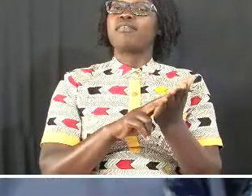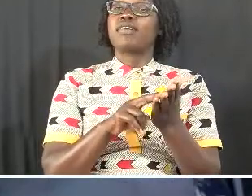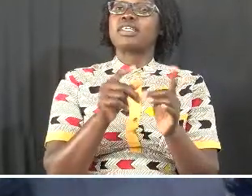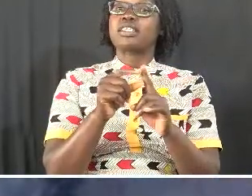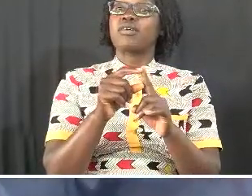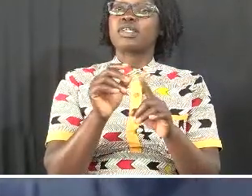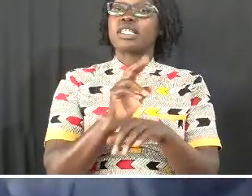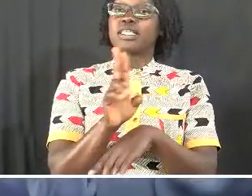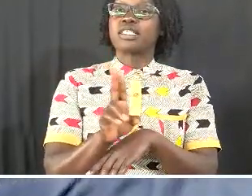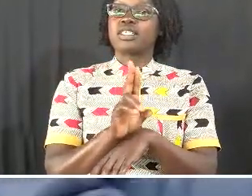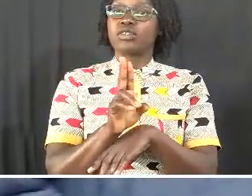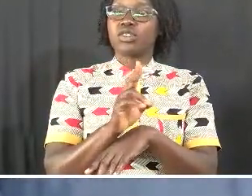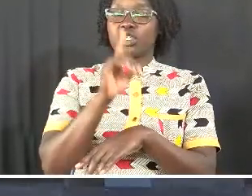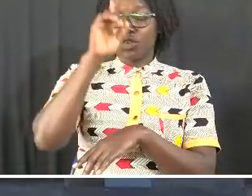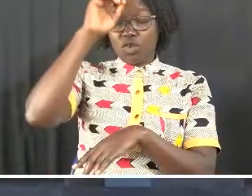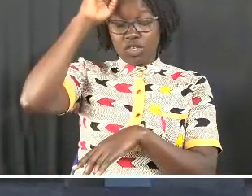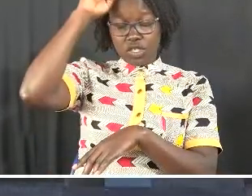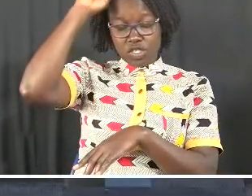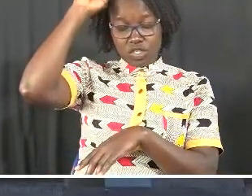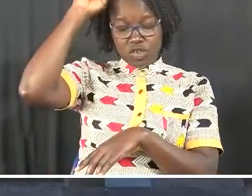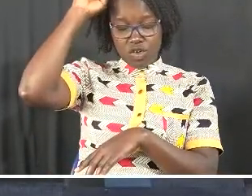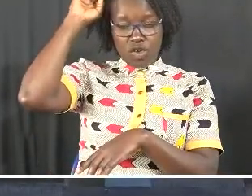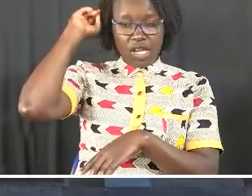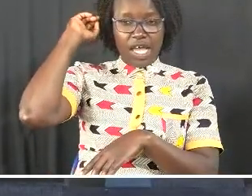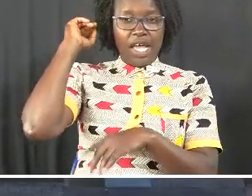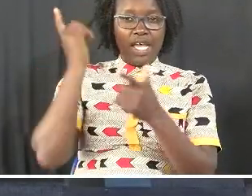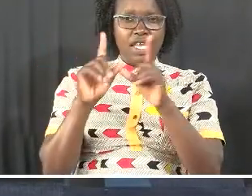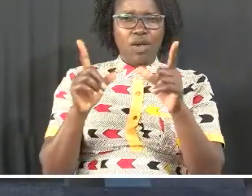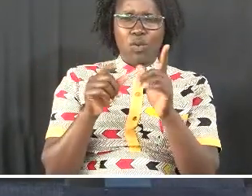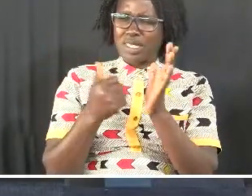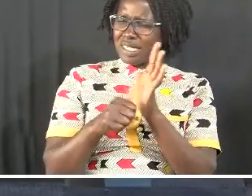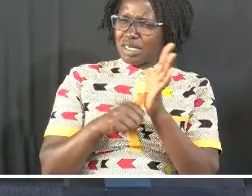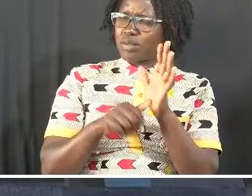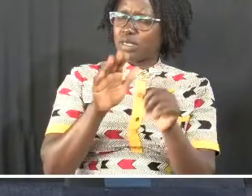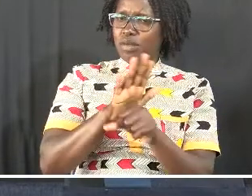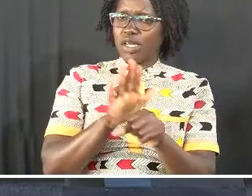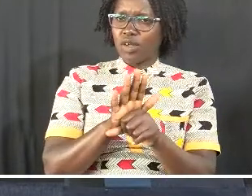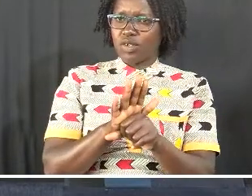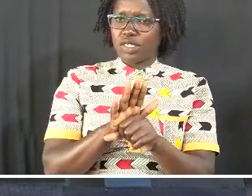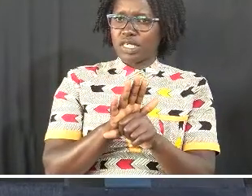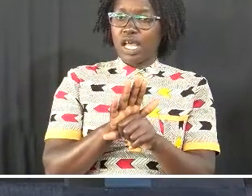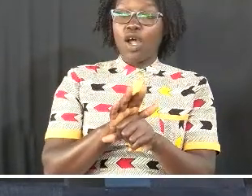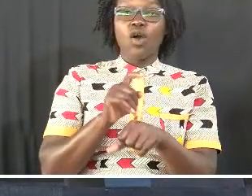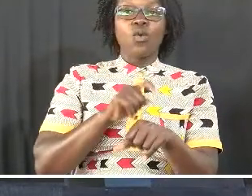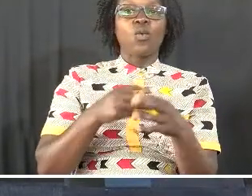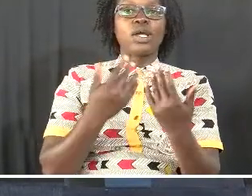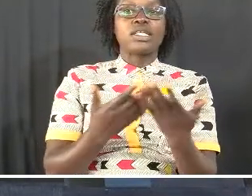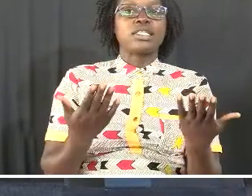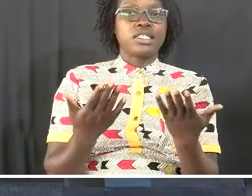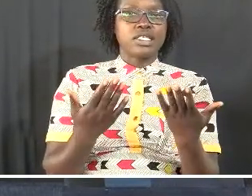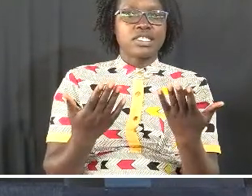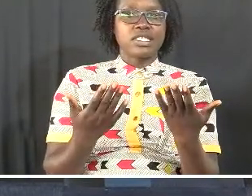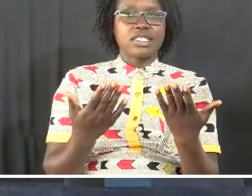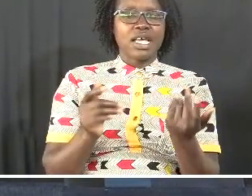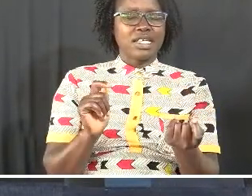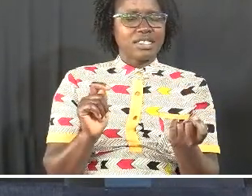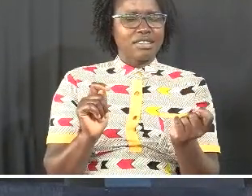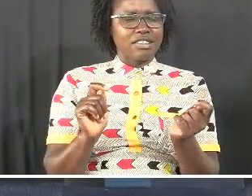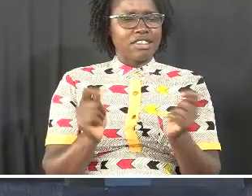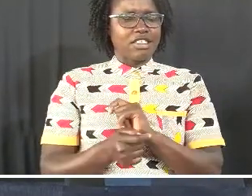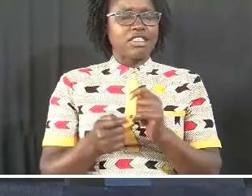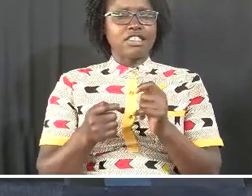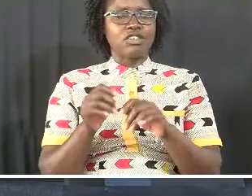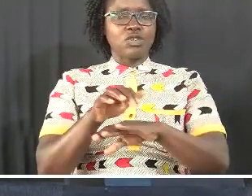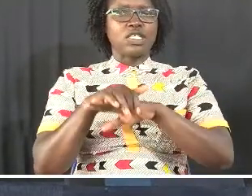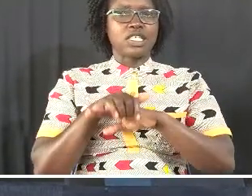in its original language is very troublesome. So when being translated into English, it